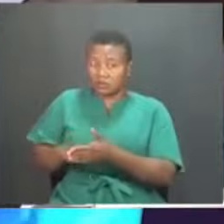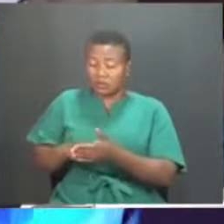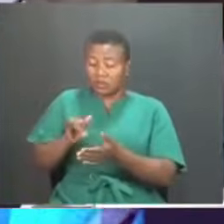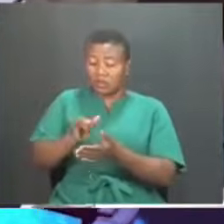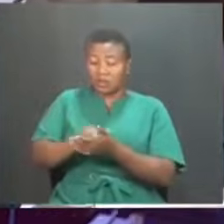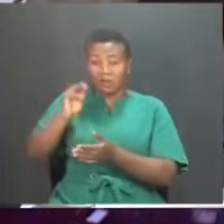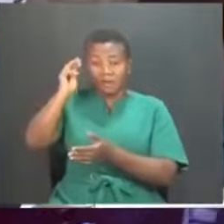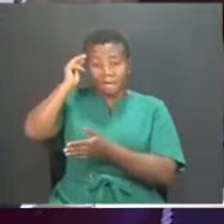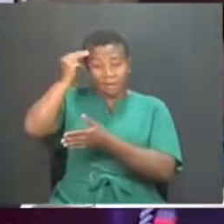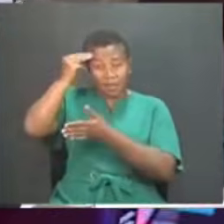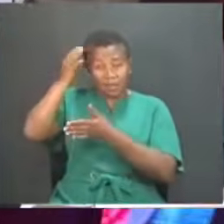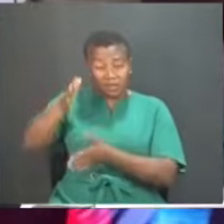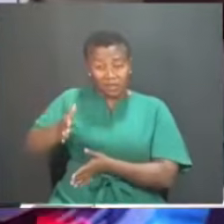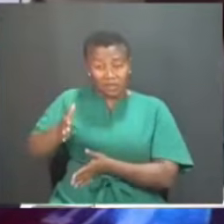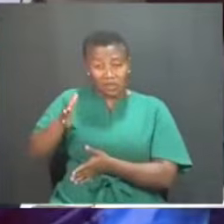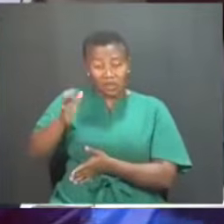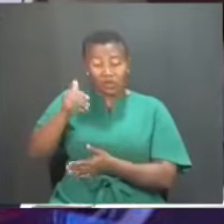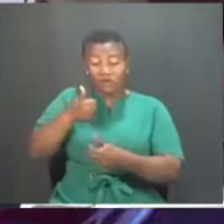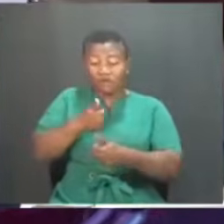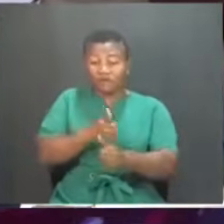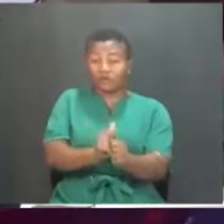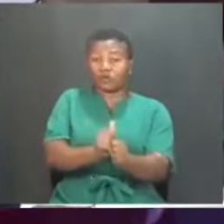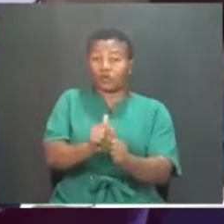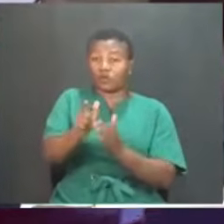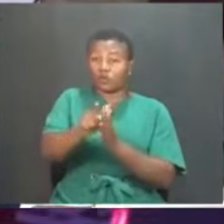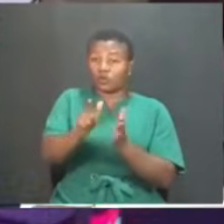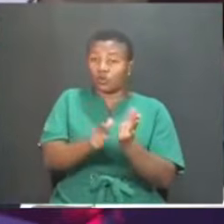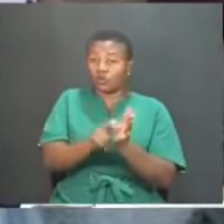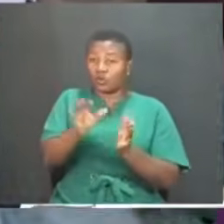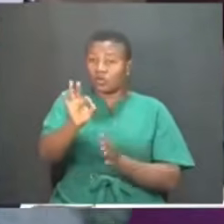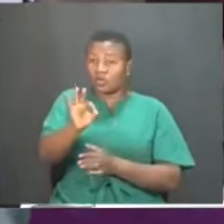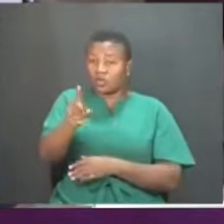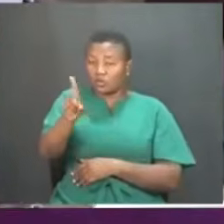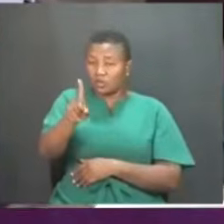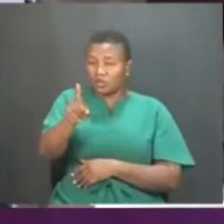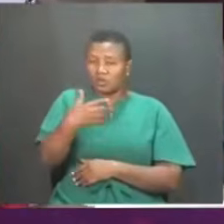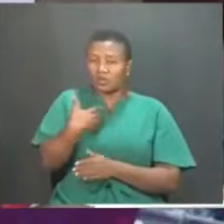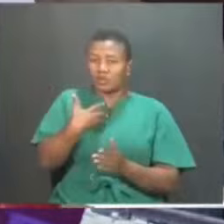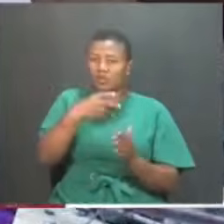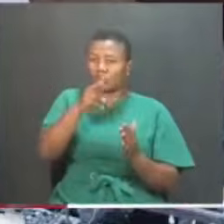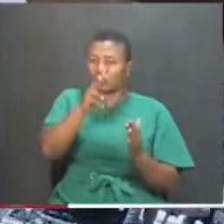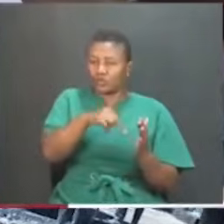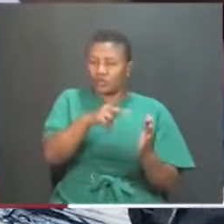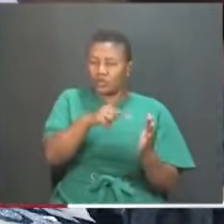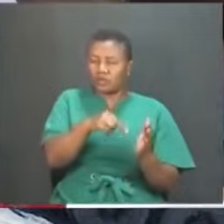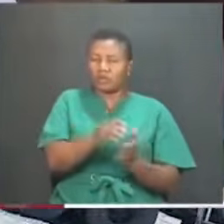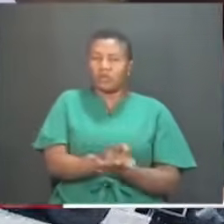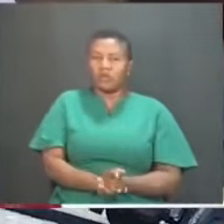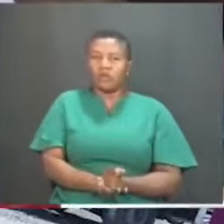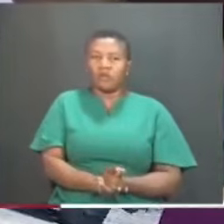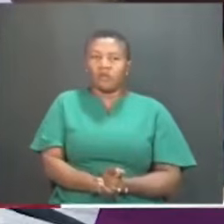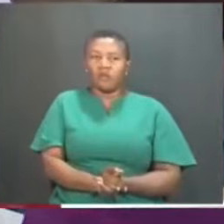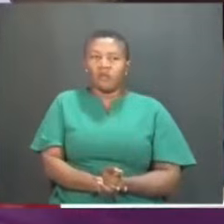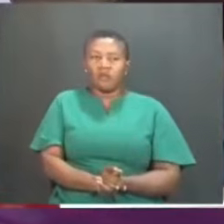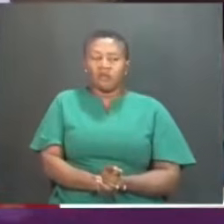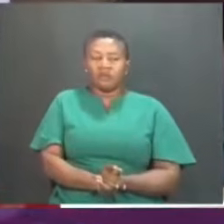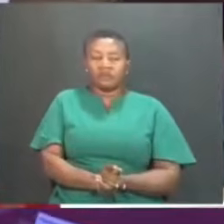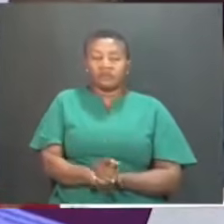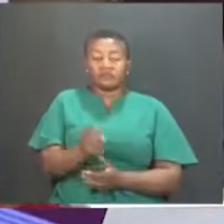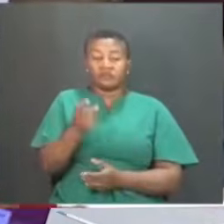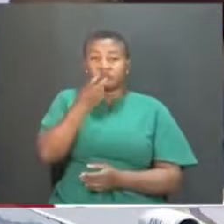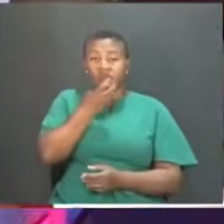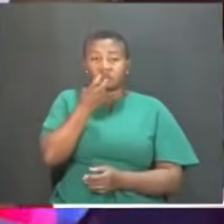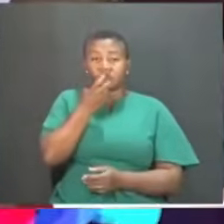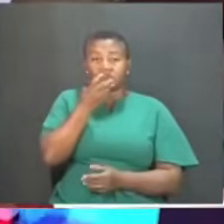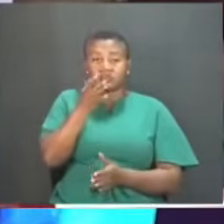coming under Order 91. And Speaker, if I may read Order 91, it says, the Speaker may make statement